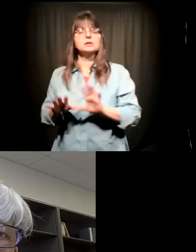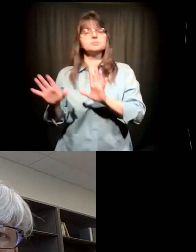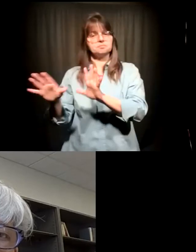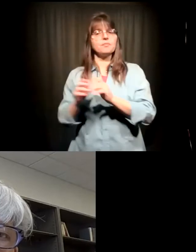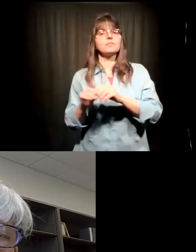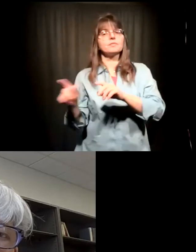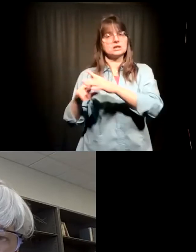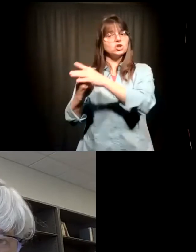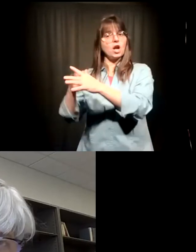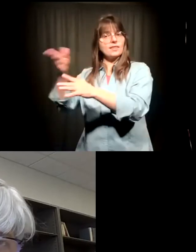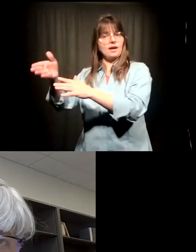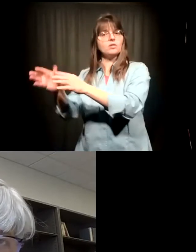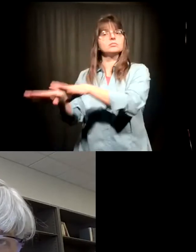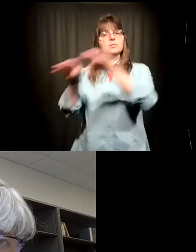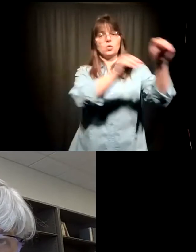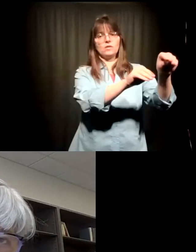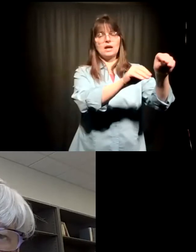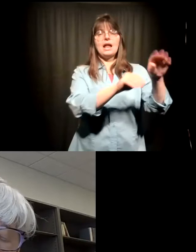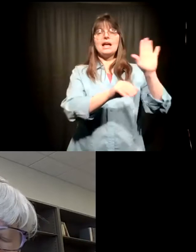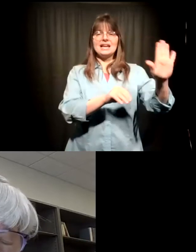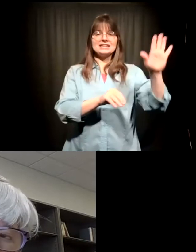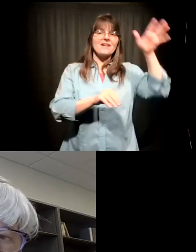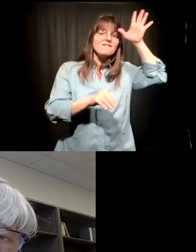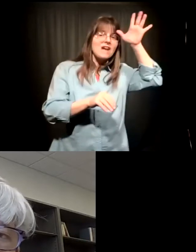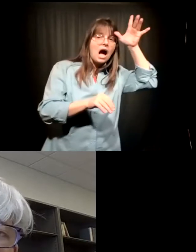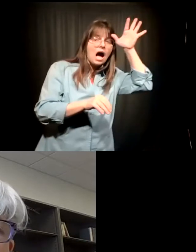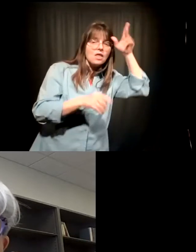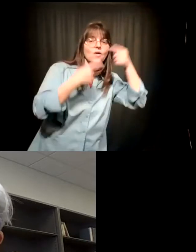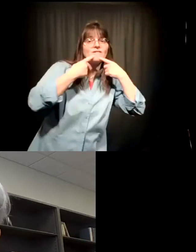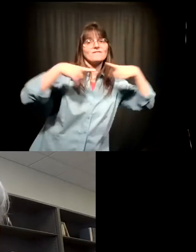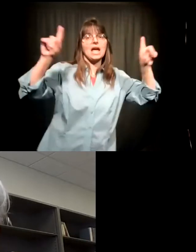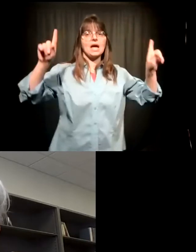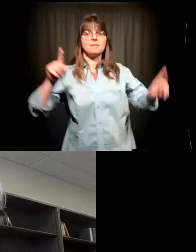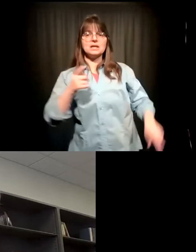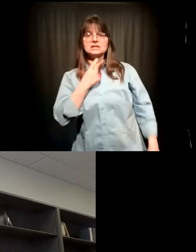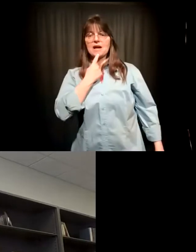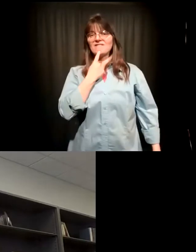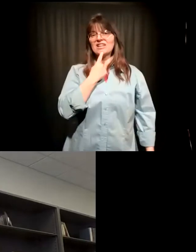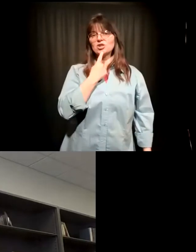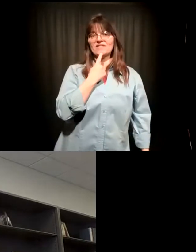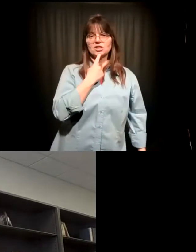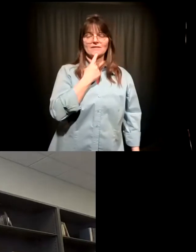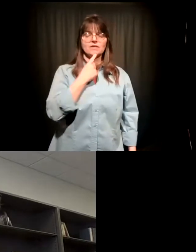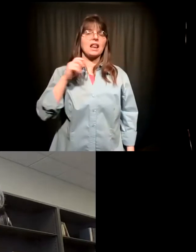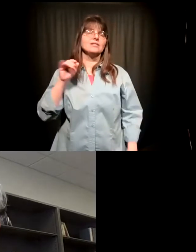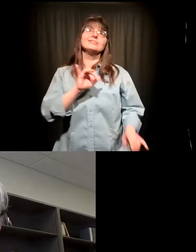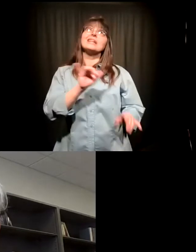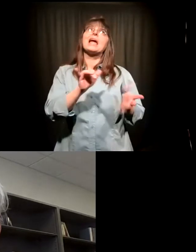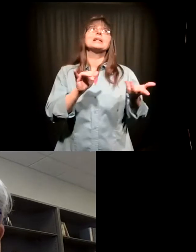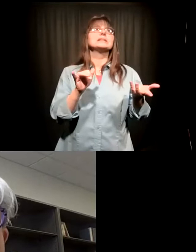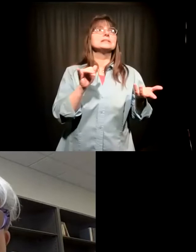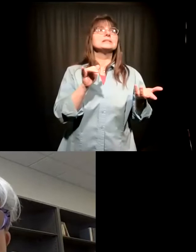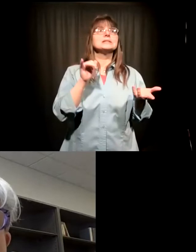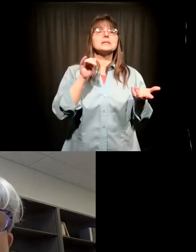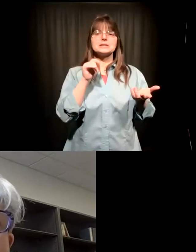prominence, his father was a famous elocutionist, which means kind of like the closest thing we have today is like a speech language pathologist.